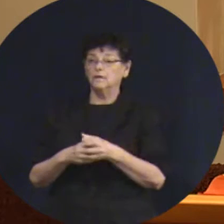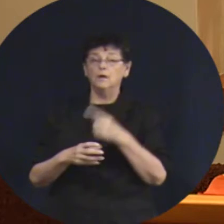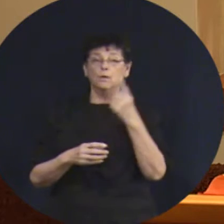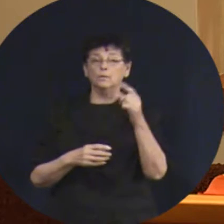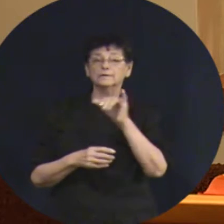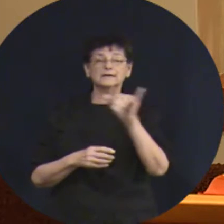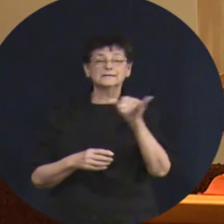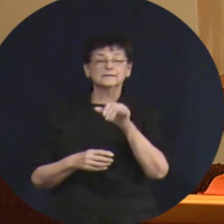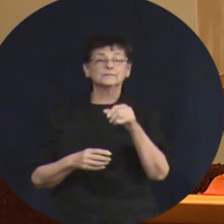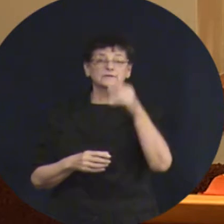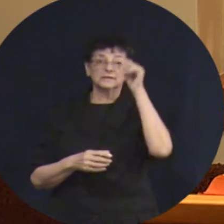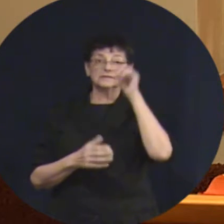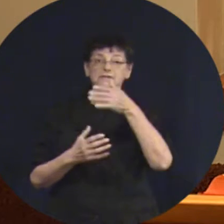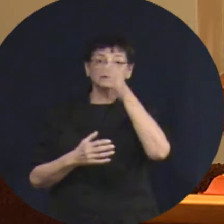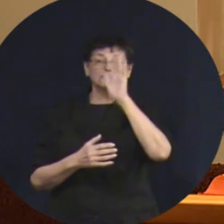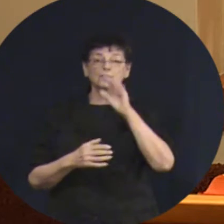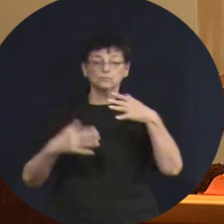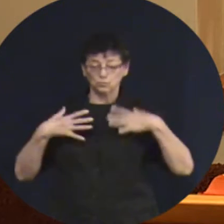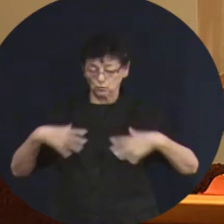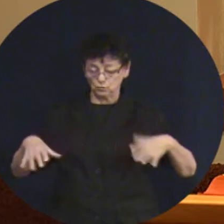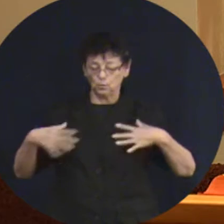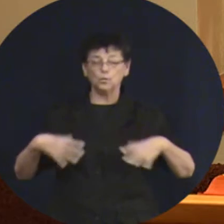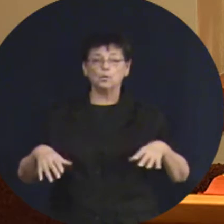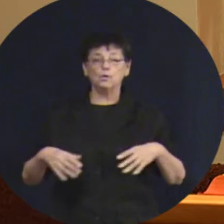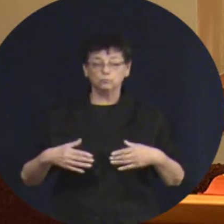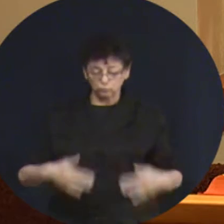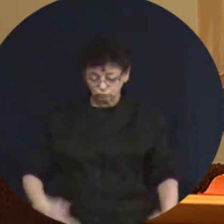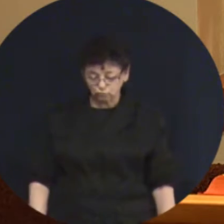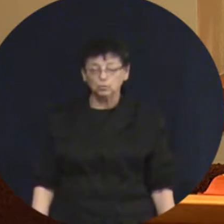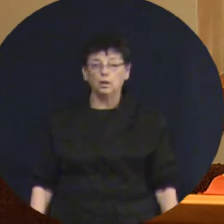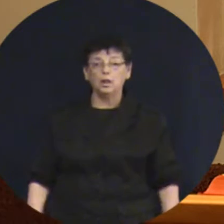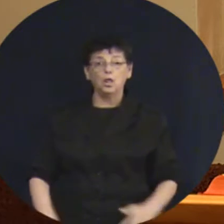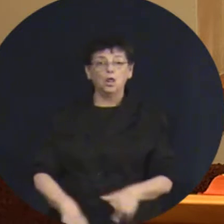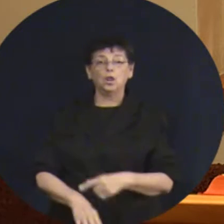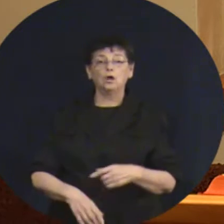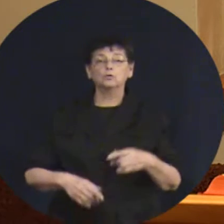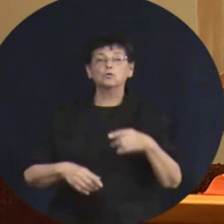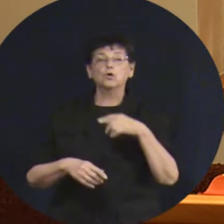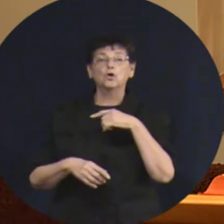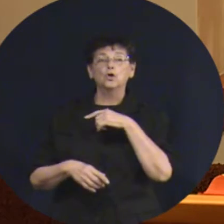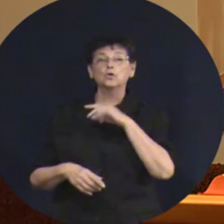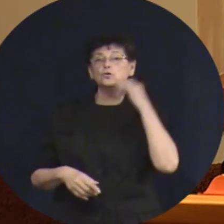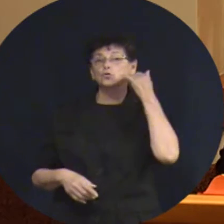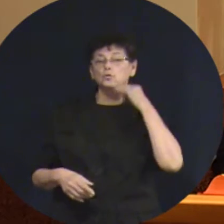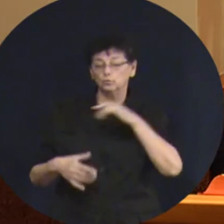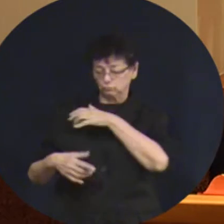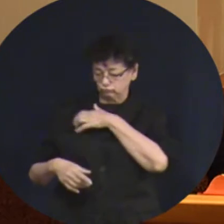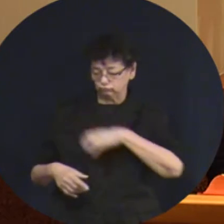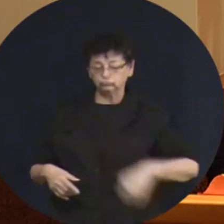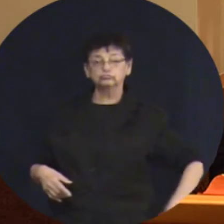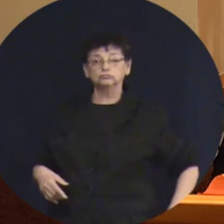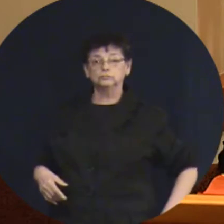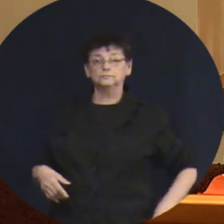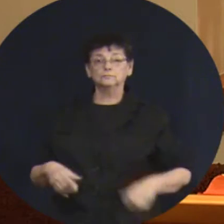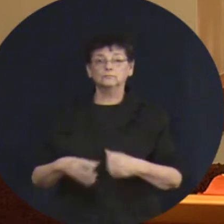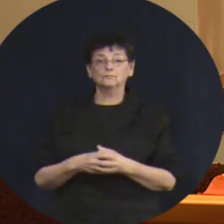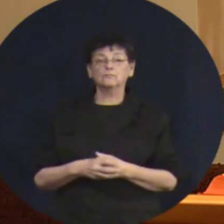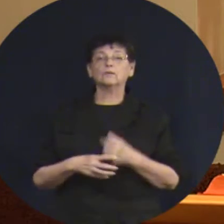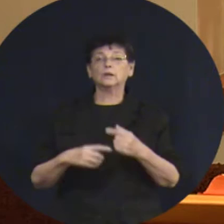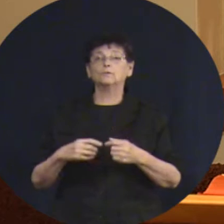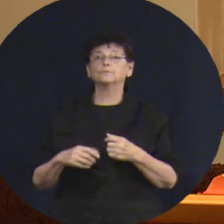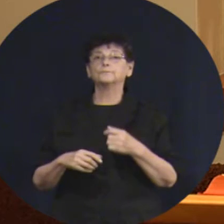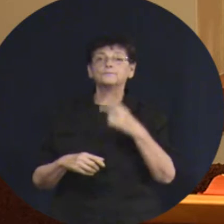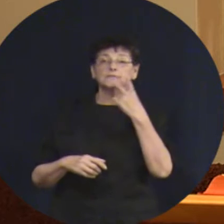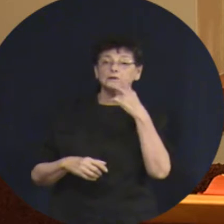one like a son of man, wearing an ankle-length robe with a gold sash around his chest. When I